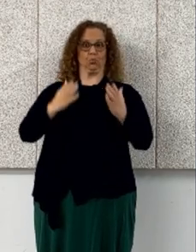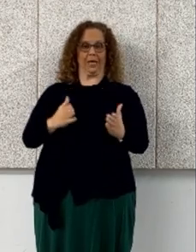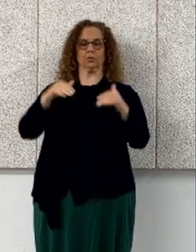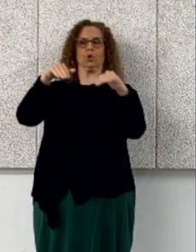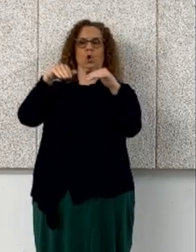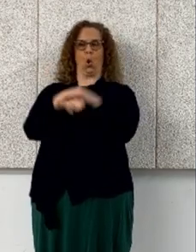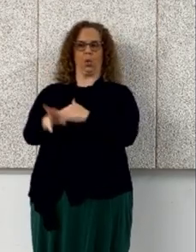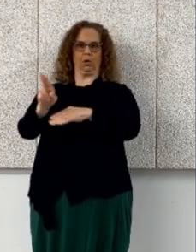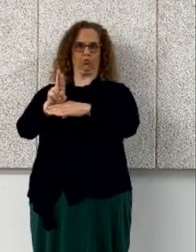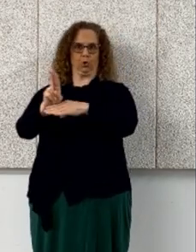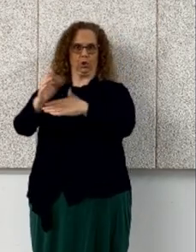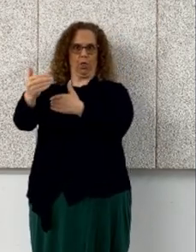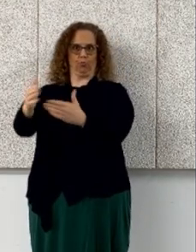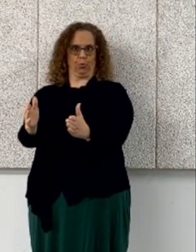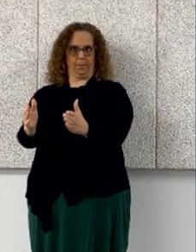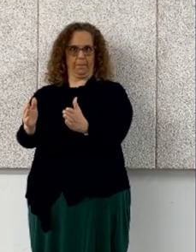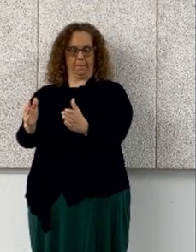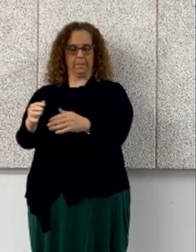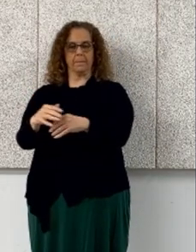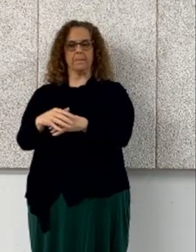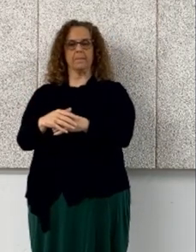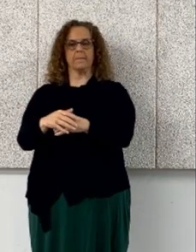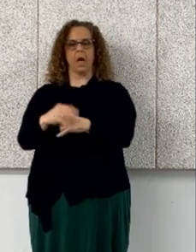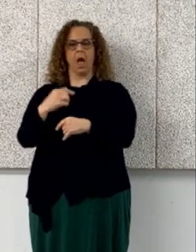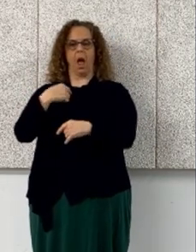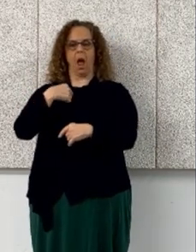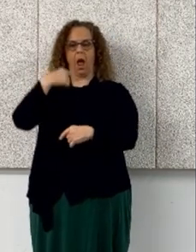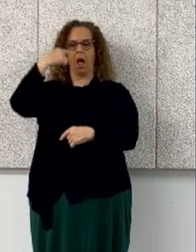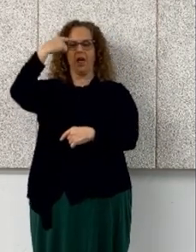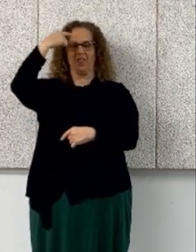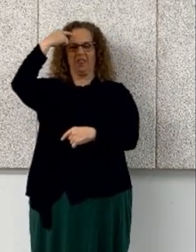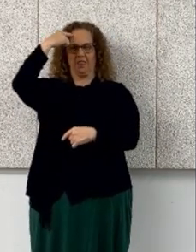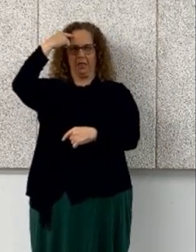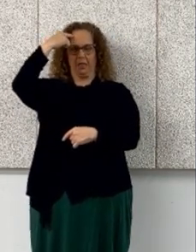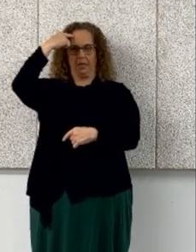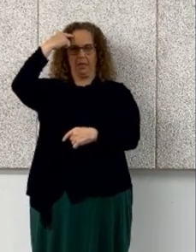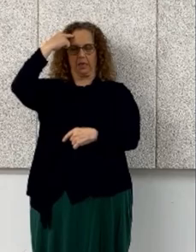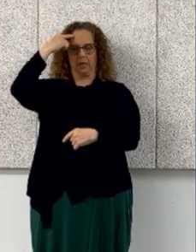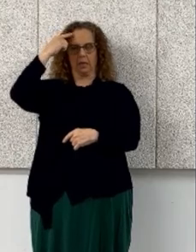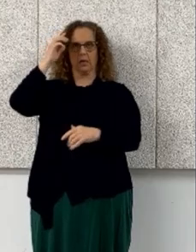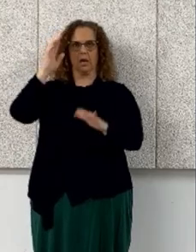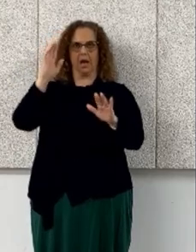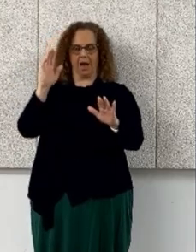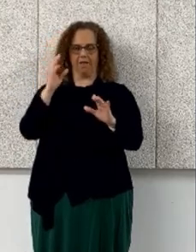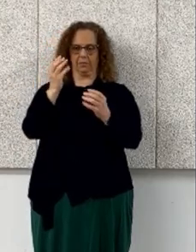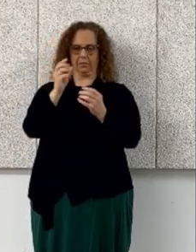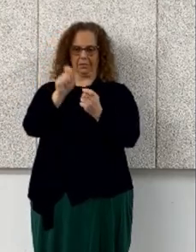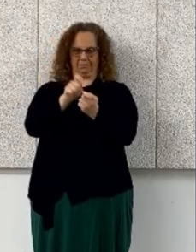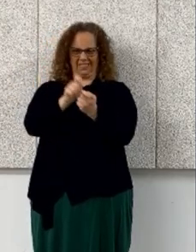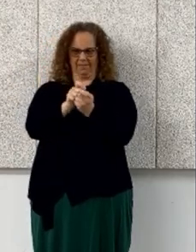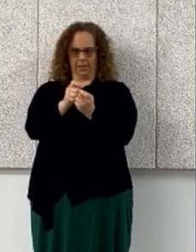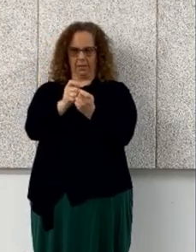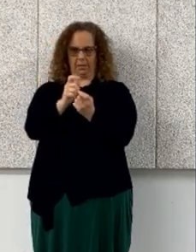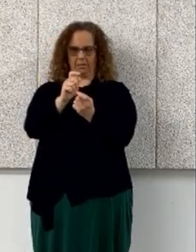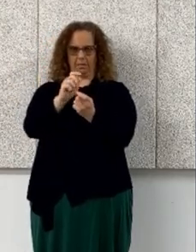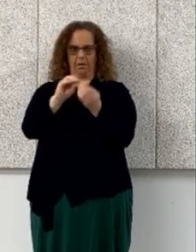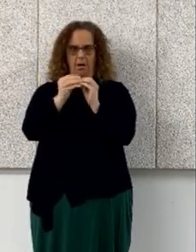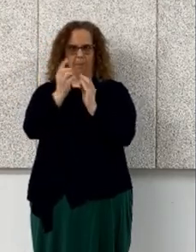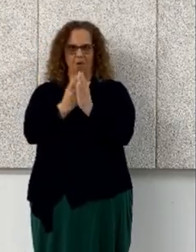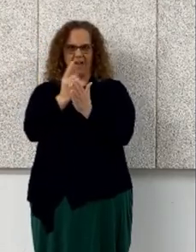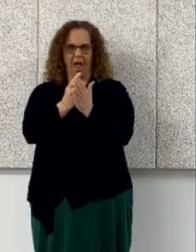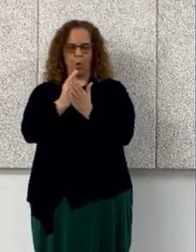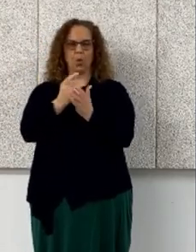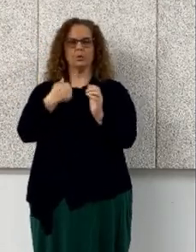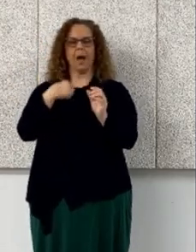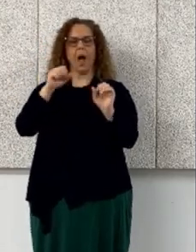rehearsal, I think about the fact that for us, there is a number of hours today where I can learn what is in